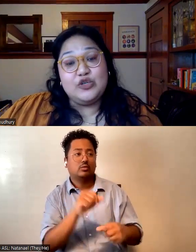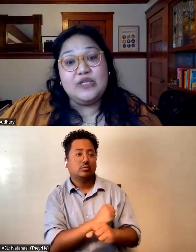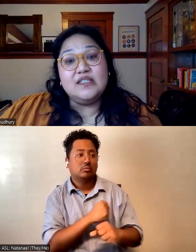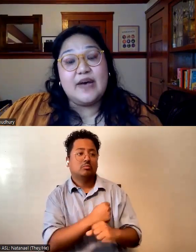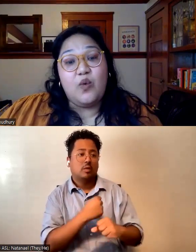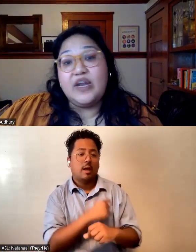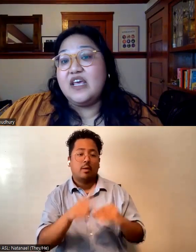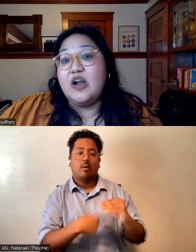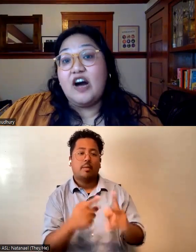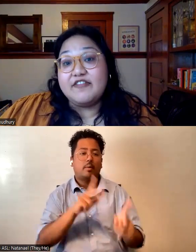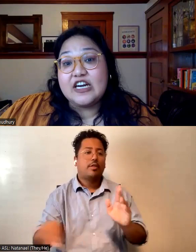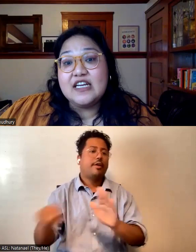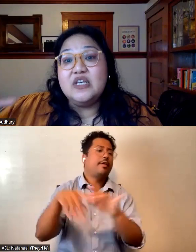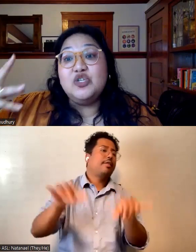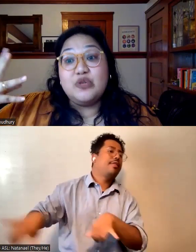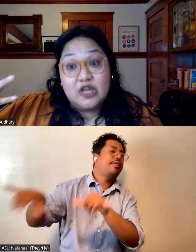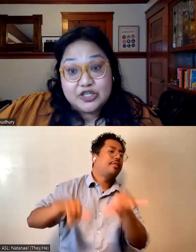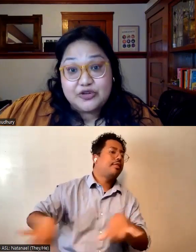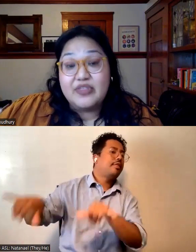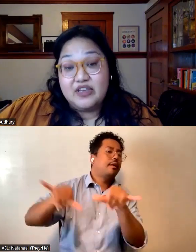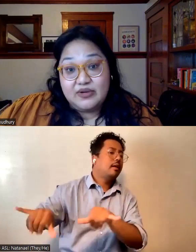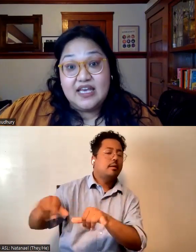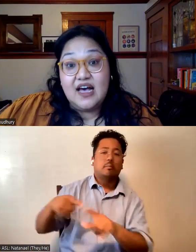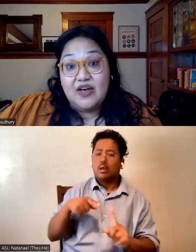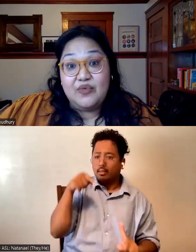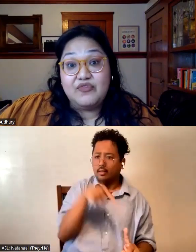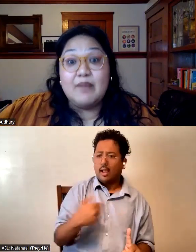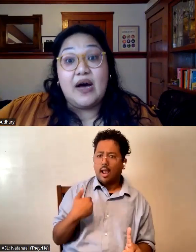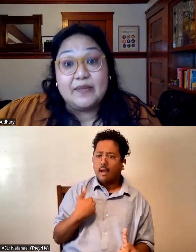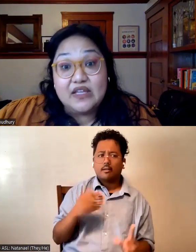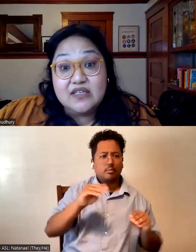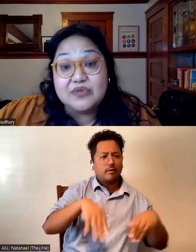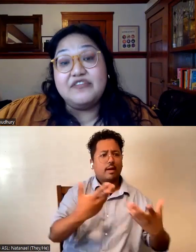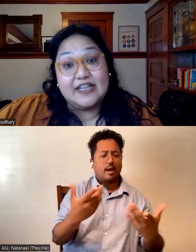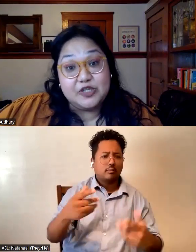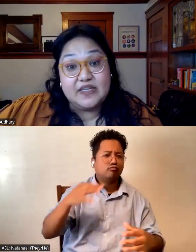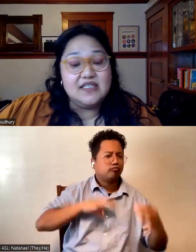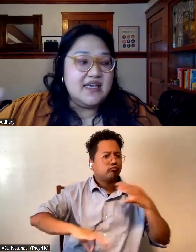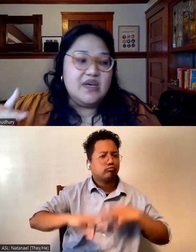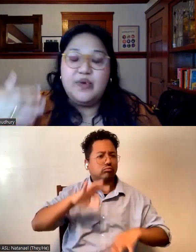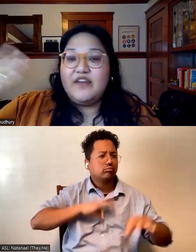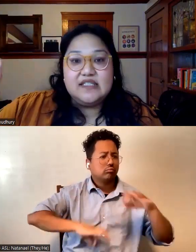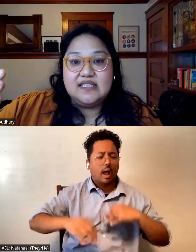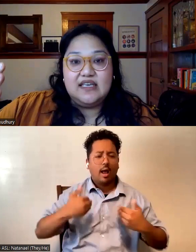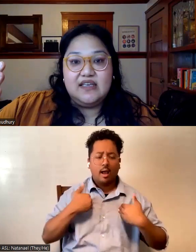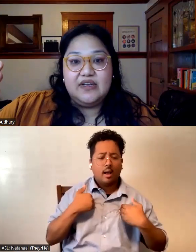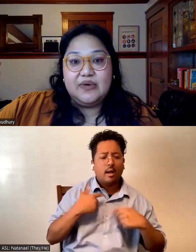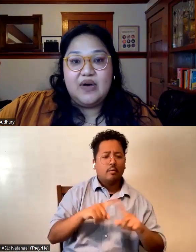preconceived notions about what it can offer to a larger theory of embodiment or enfleshment.